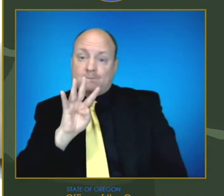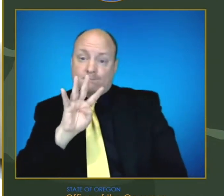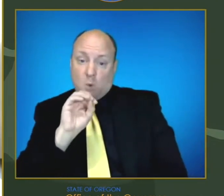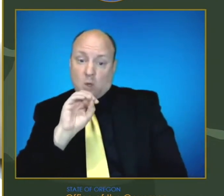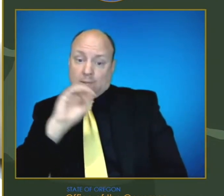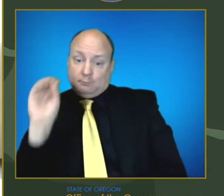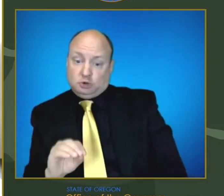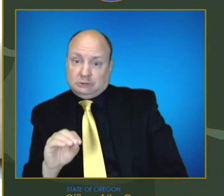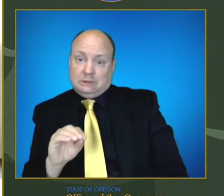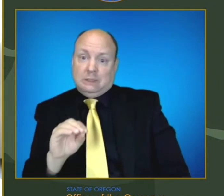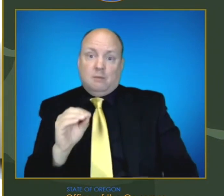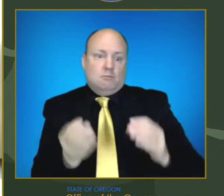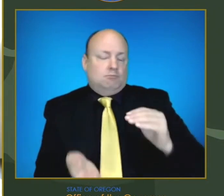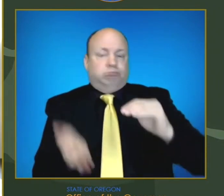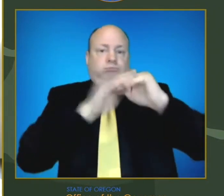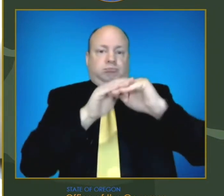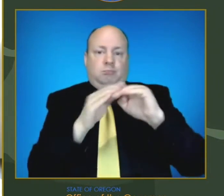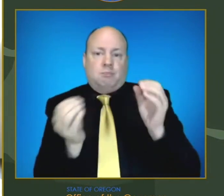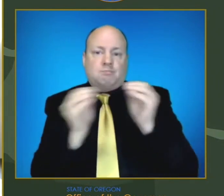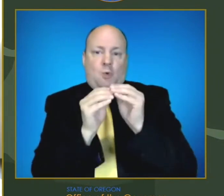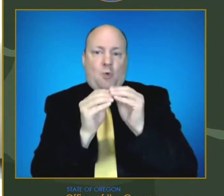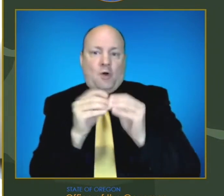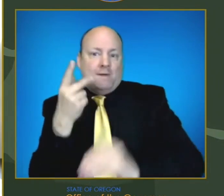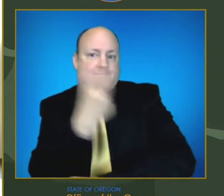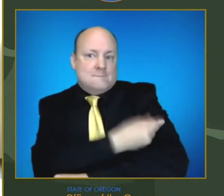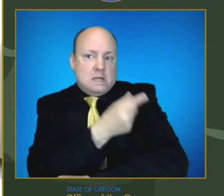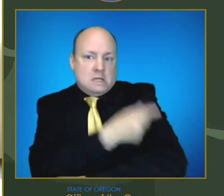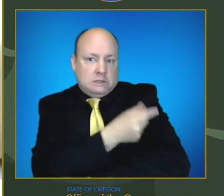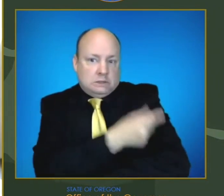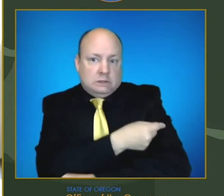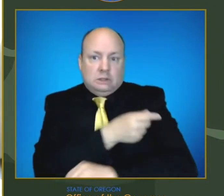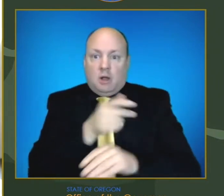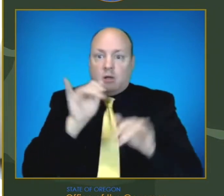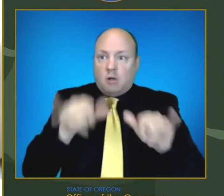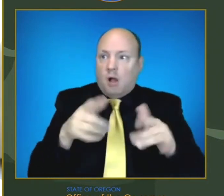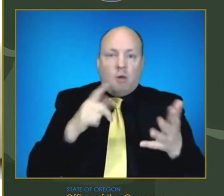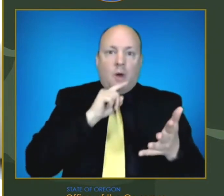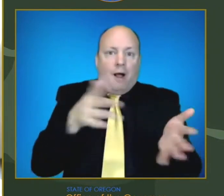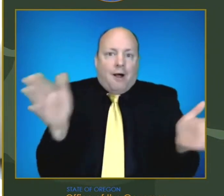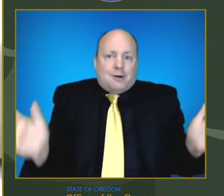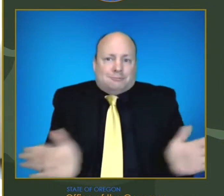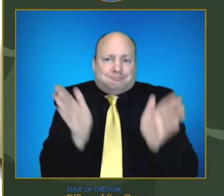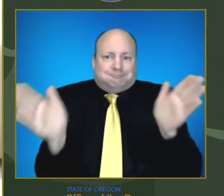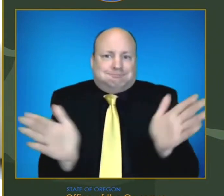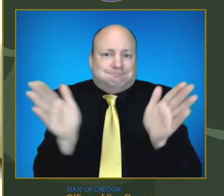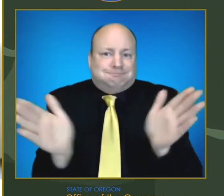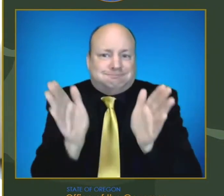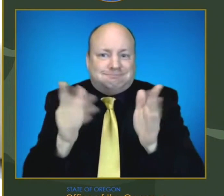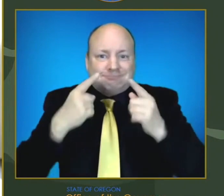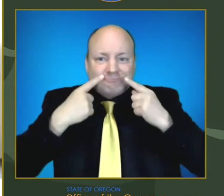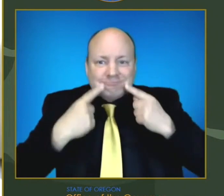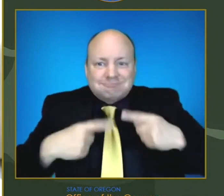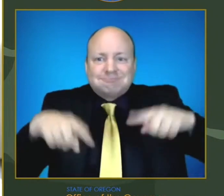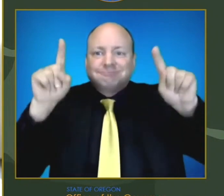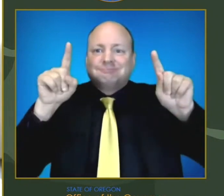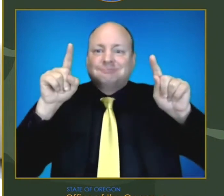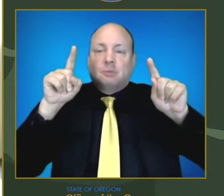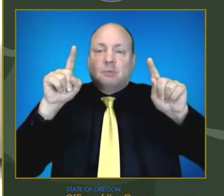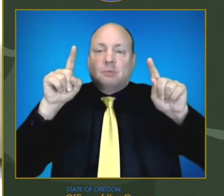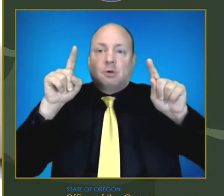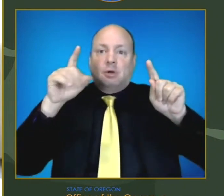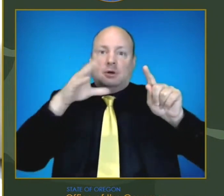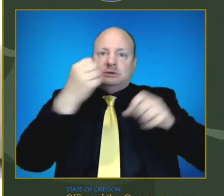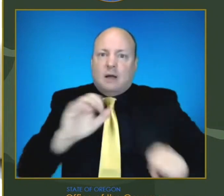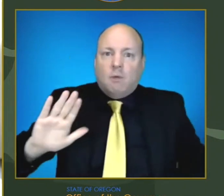or the population today not prioritizing getting the vaccine, I think we could save many lives, many